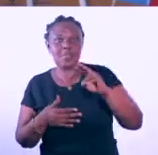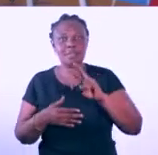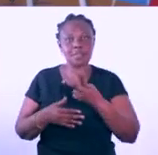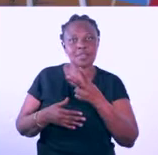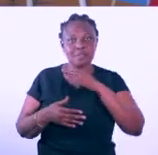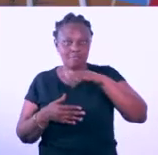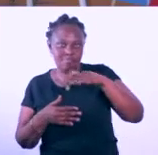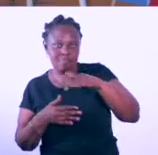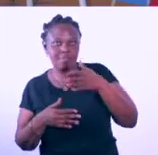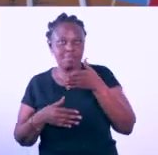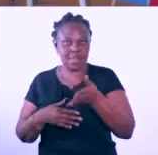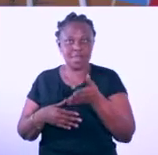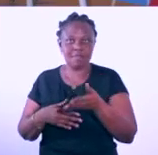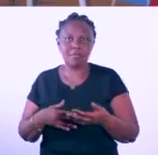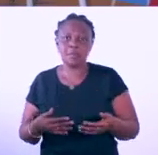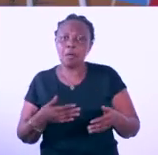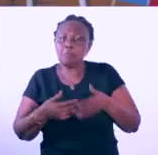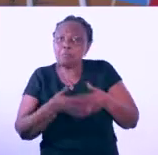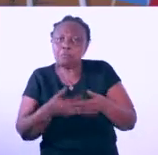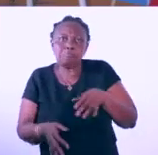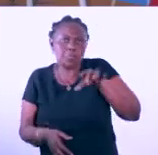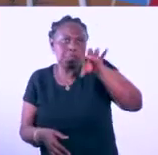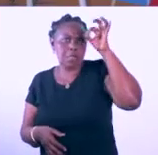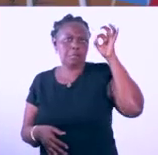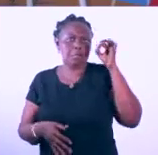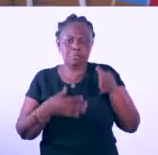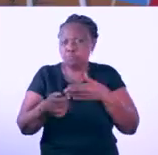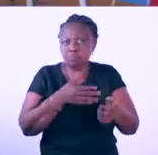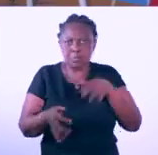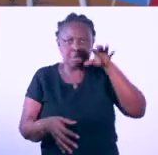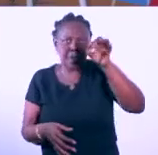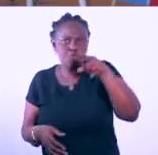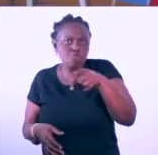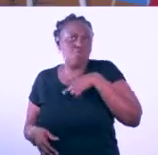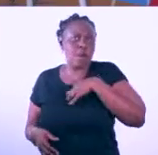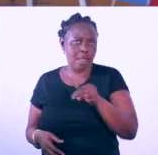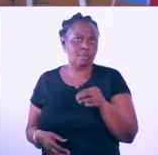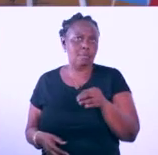second column. Select any one that you like here.